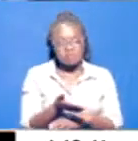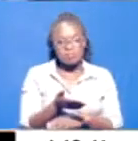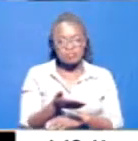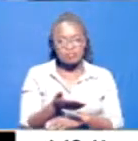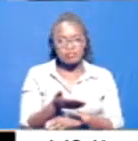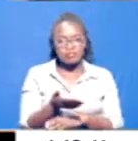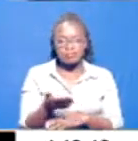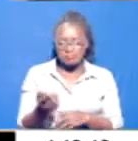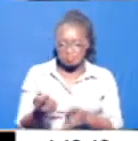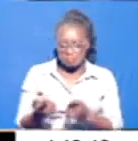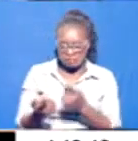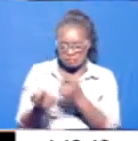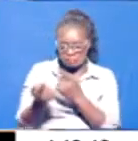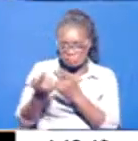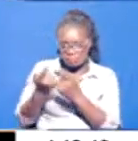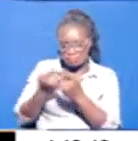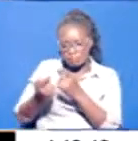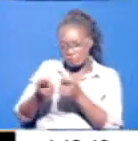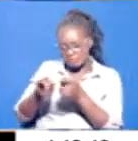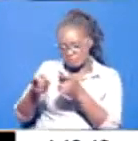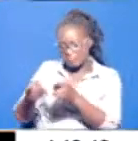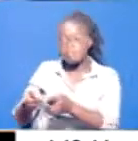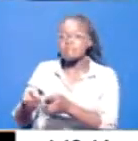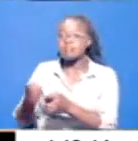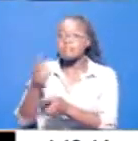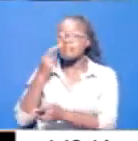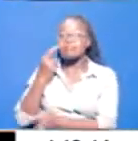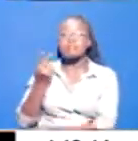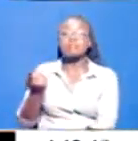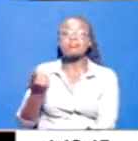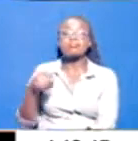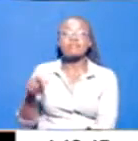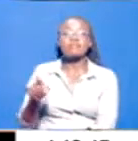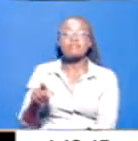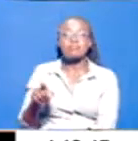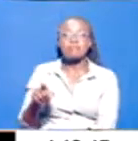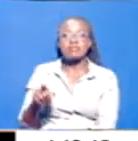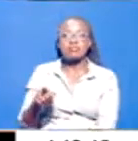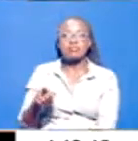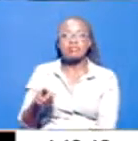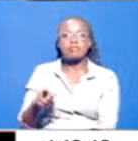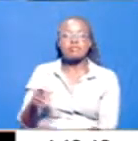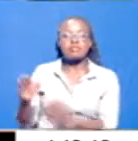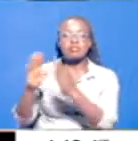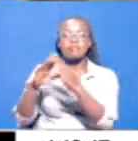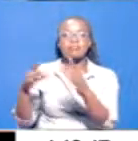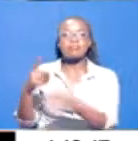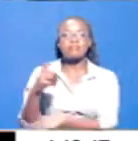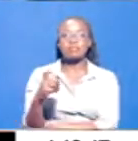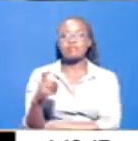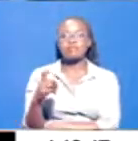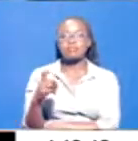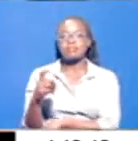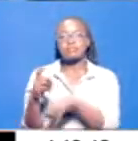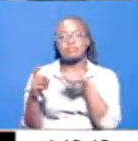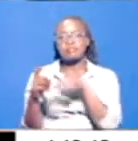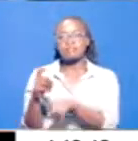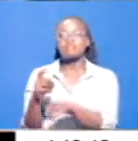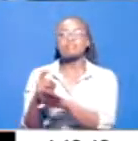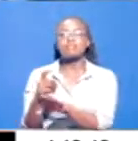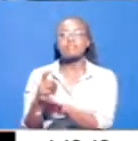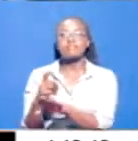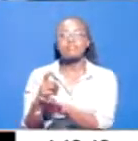mbali hapa, kama mnaona nyumba vile inakaa, imefungwa na kumbe huko ndani ni